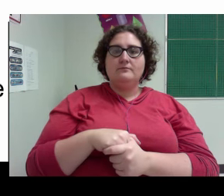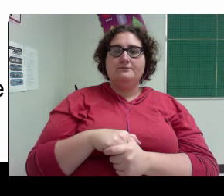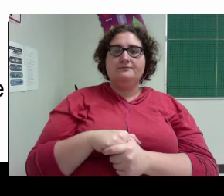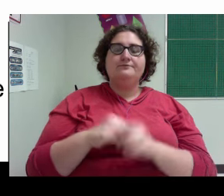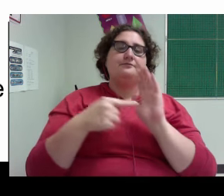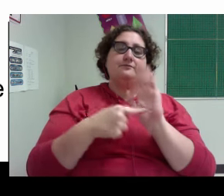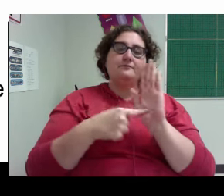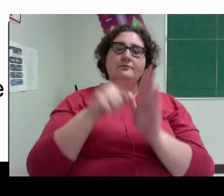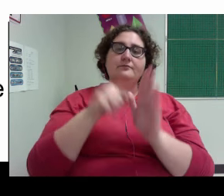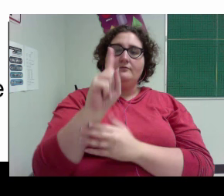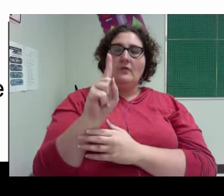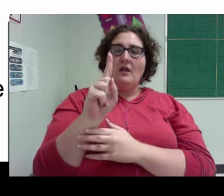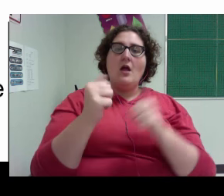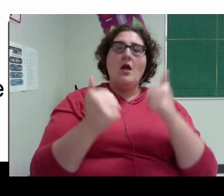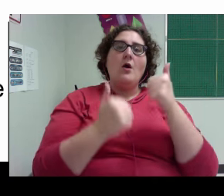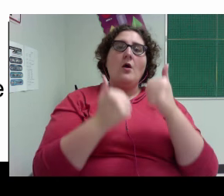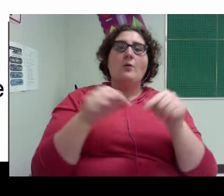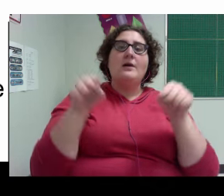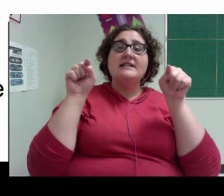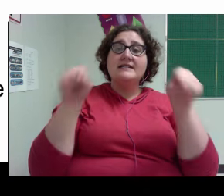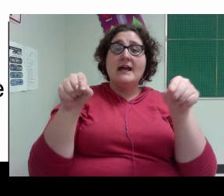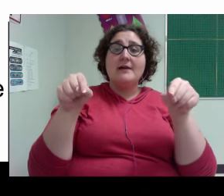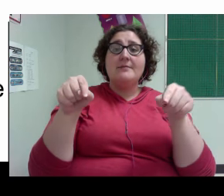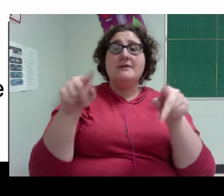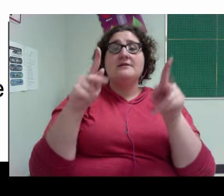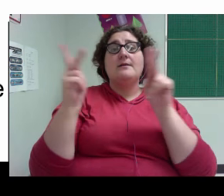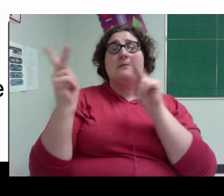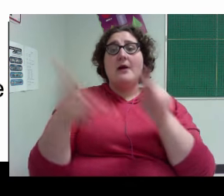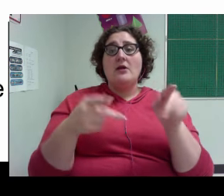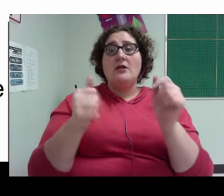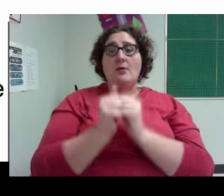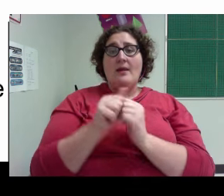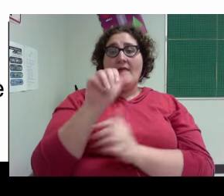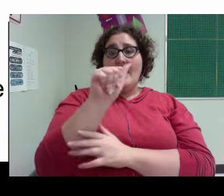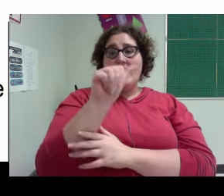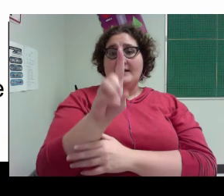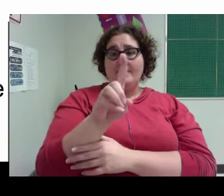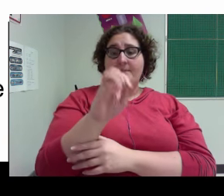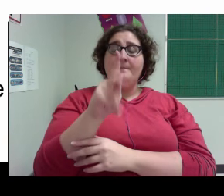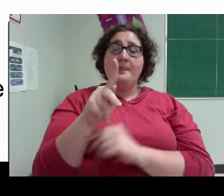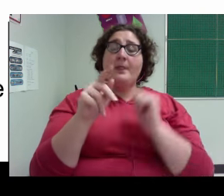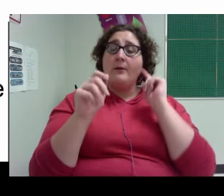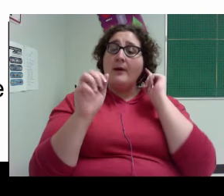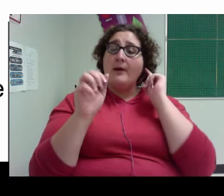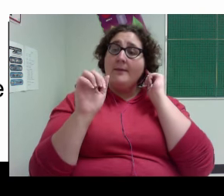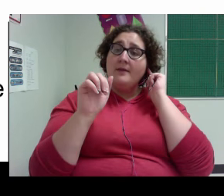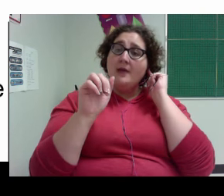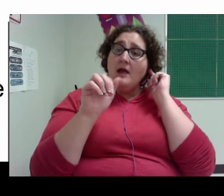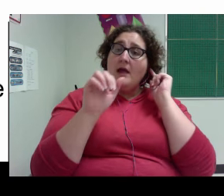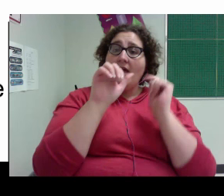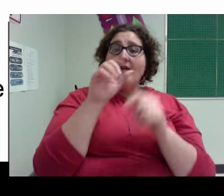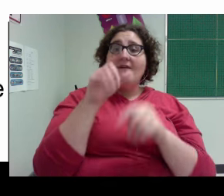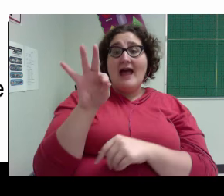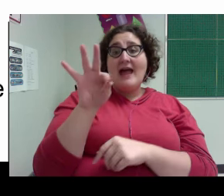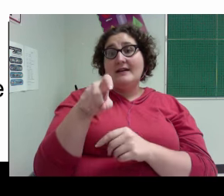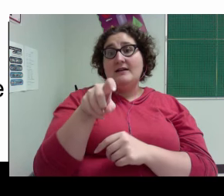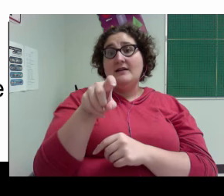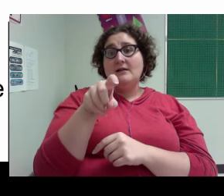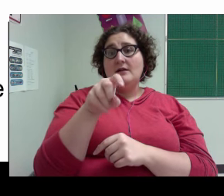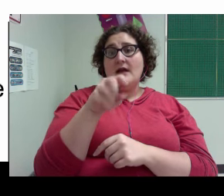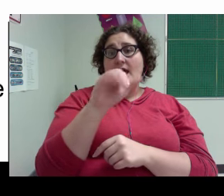Example 1 says, which segments are parallel to AD? Okay, if we're looking at parallel to AD, first we need to find